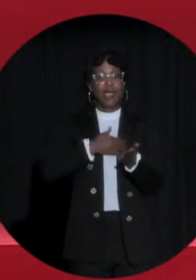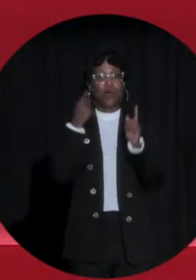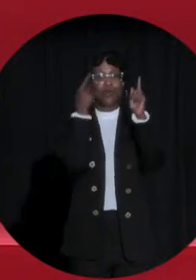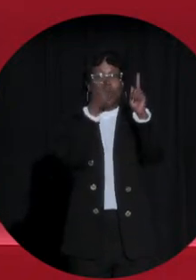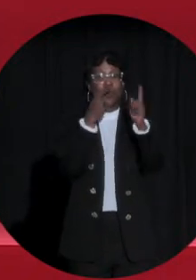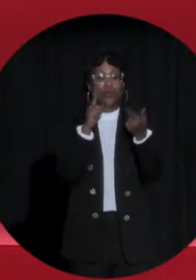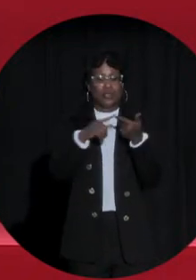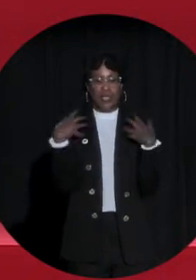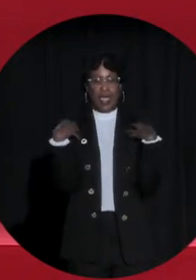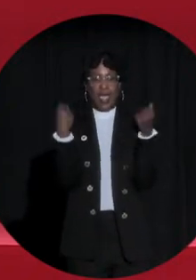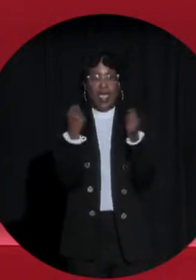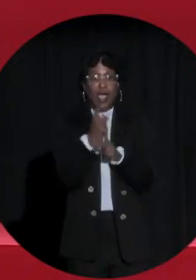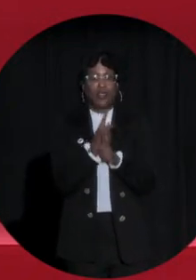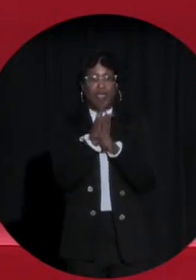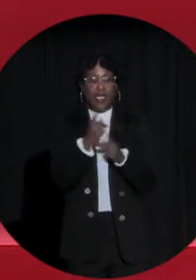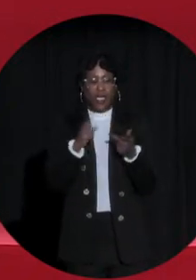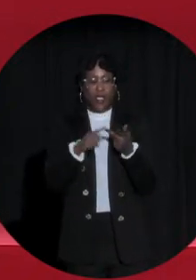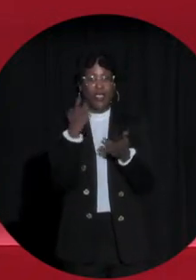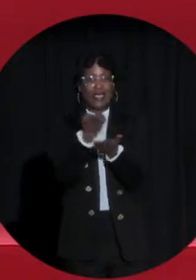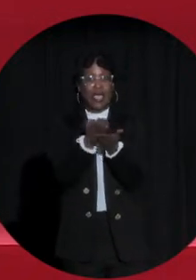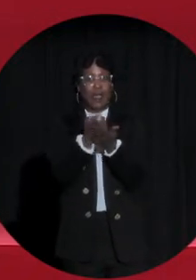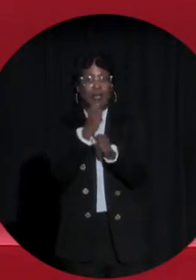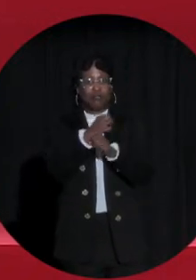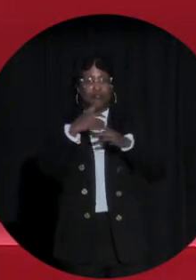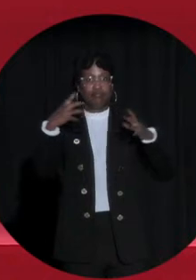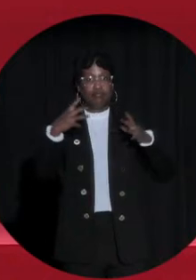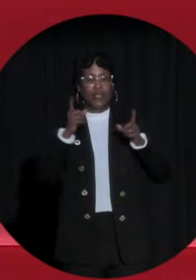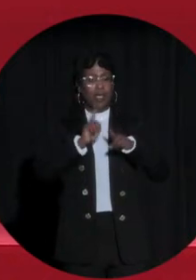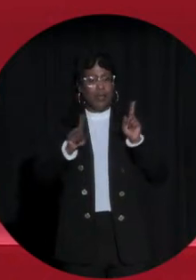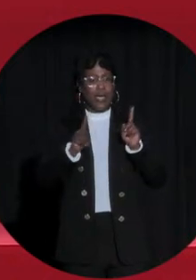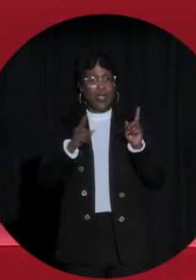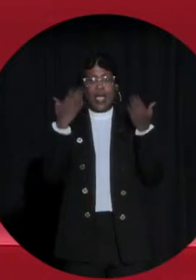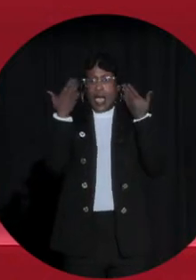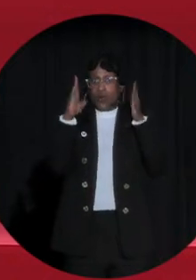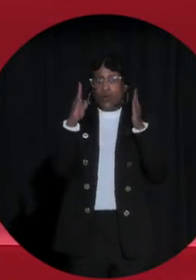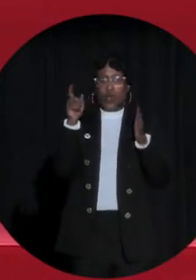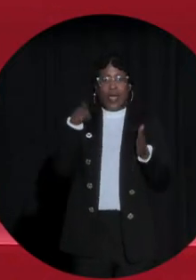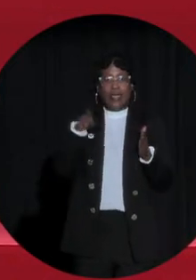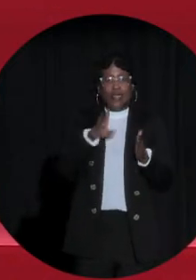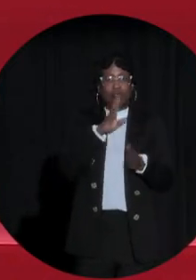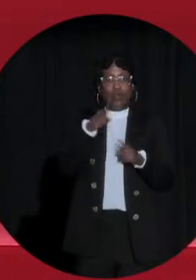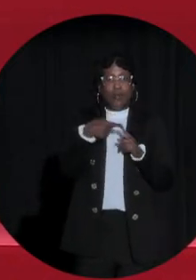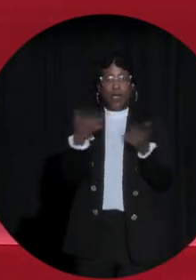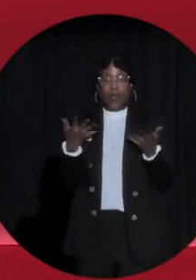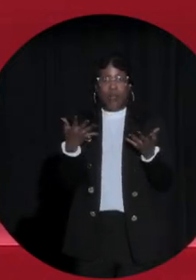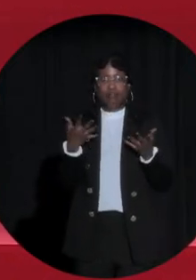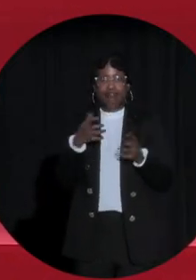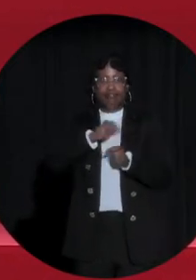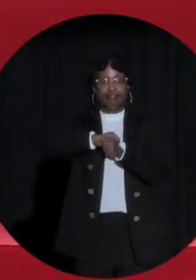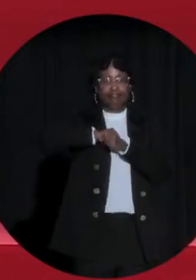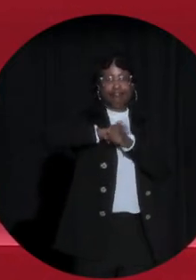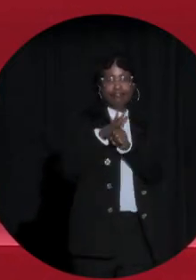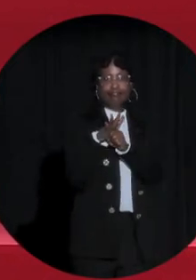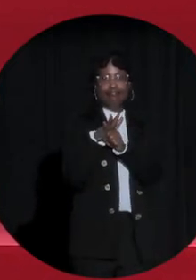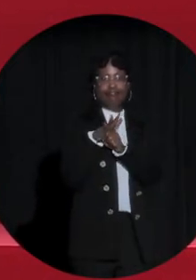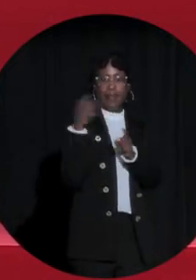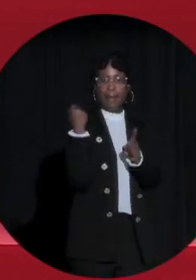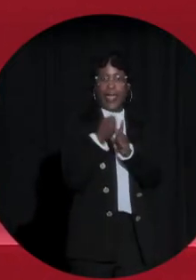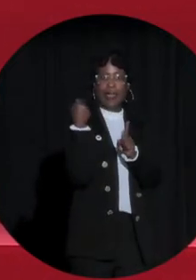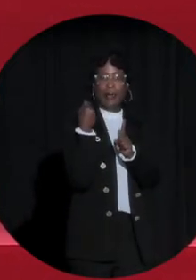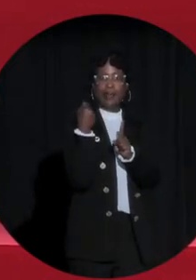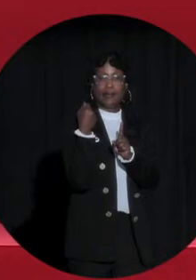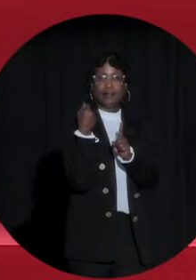economy. But one thing I didn't know I needed to talk about was, well, a global pandemic. At the beginning